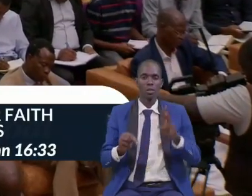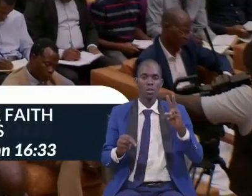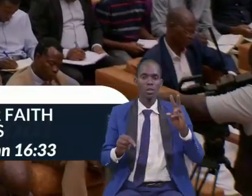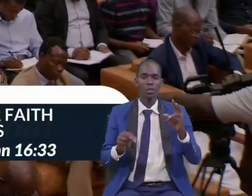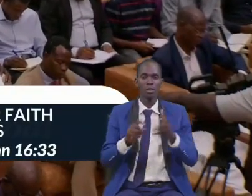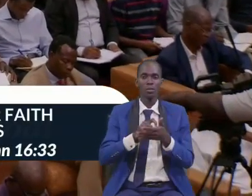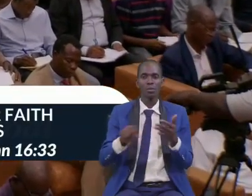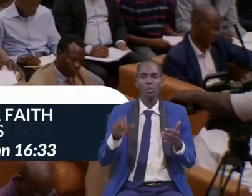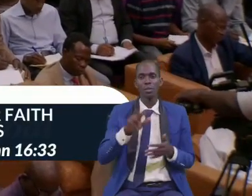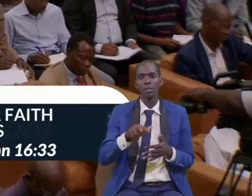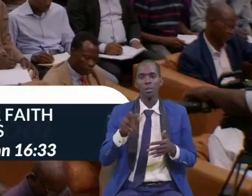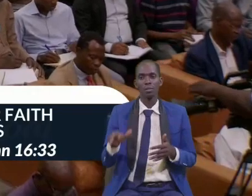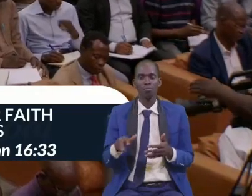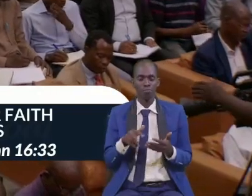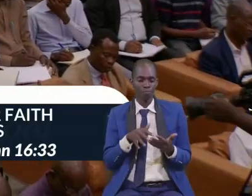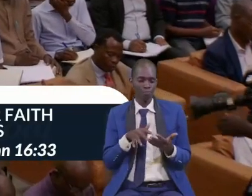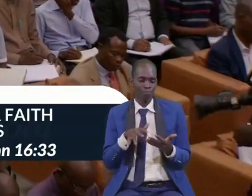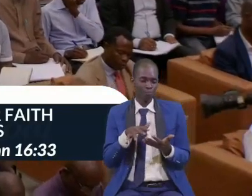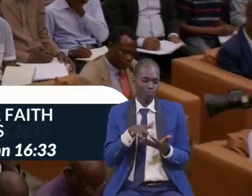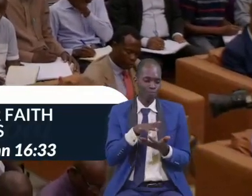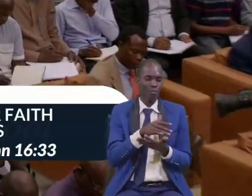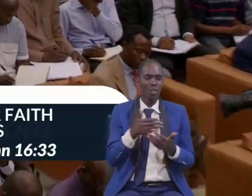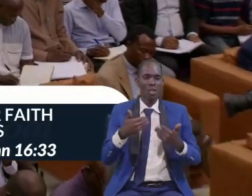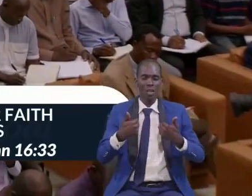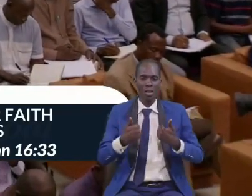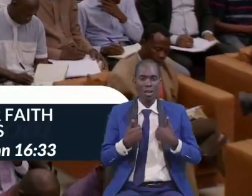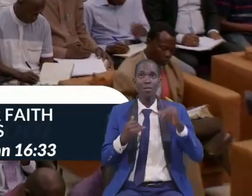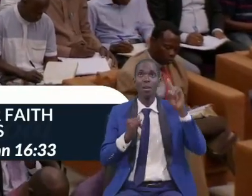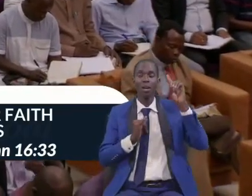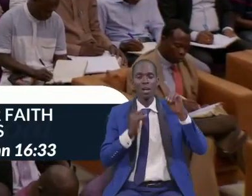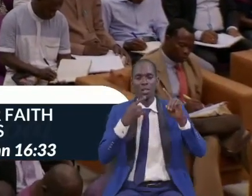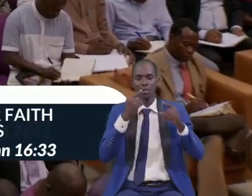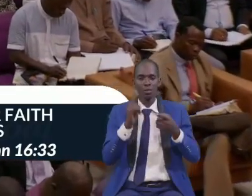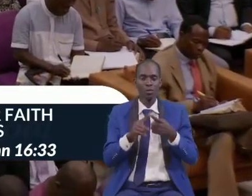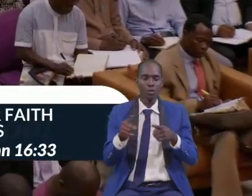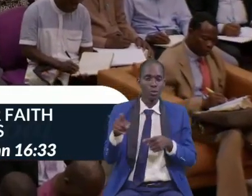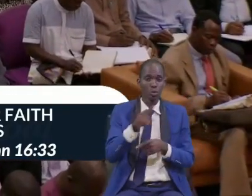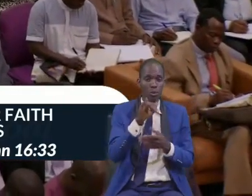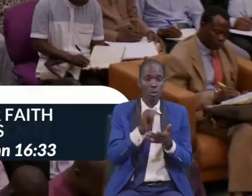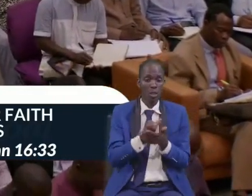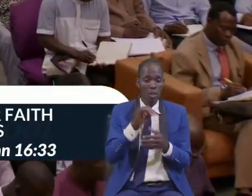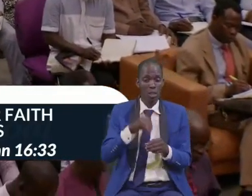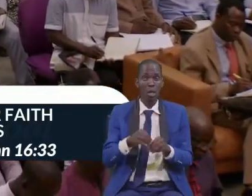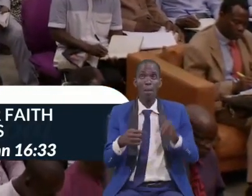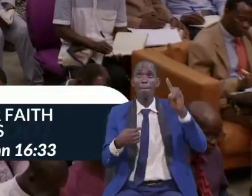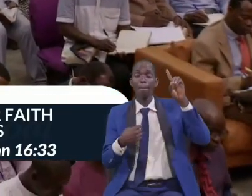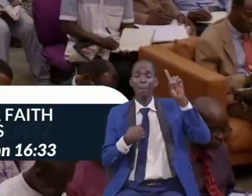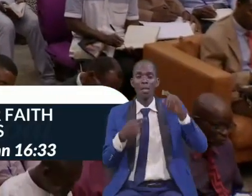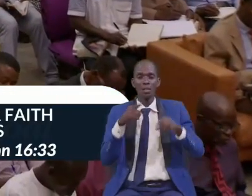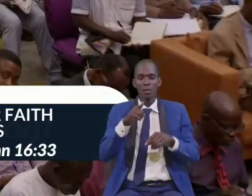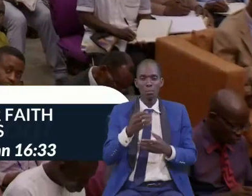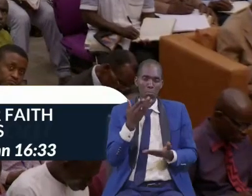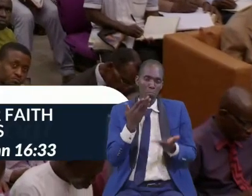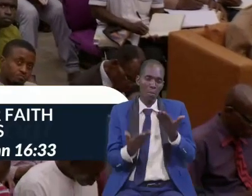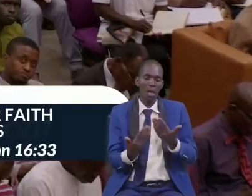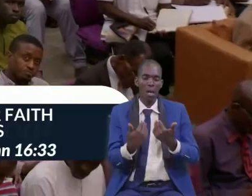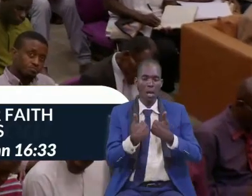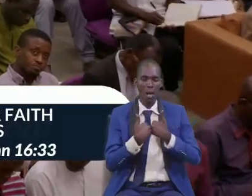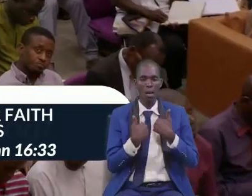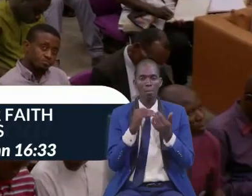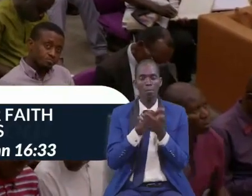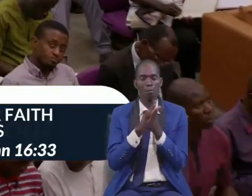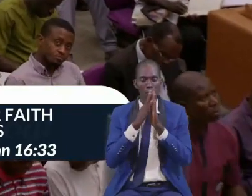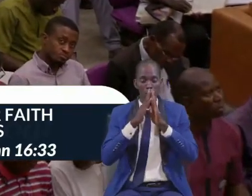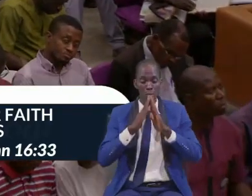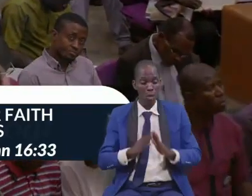verse 33, this says, have I spoken unto you, that in me ye might have peace. In